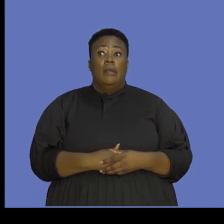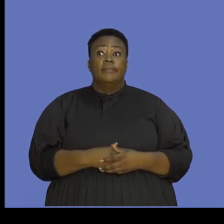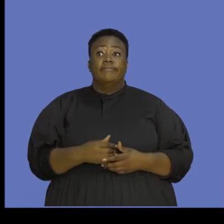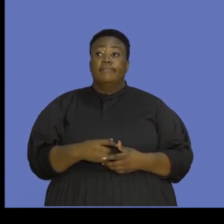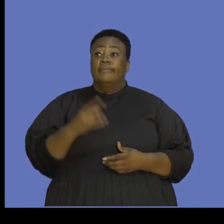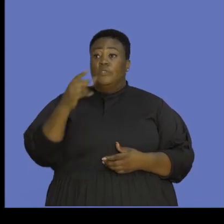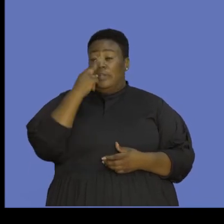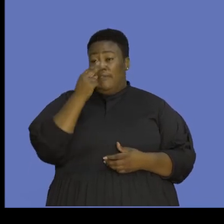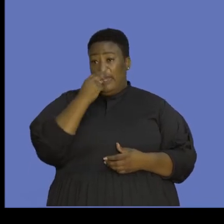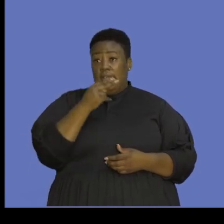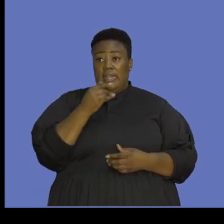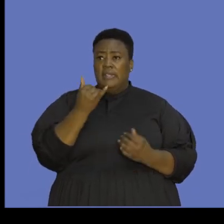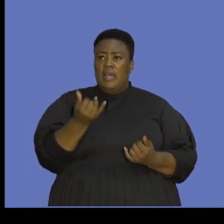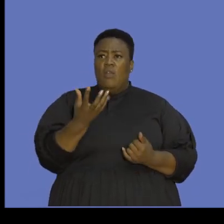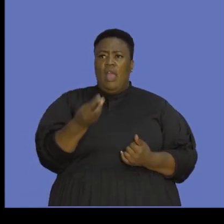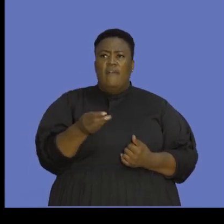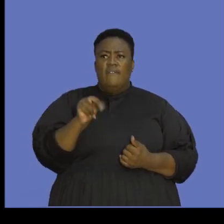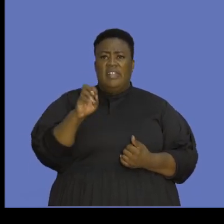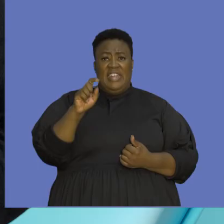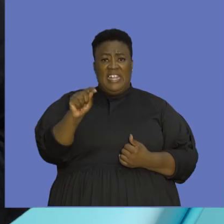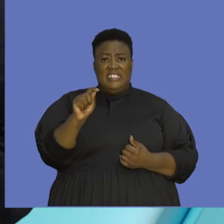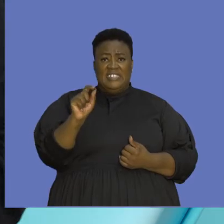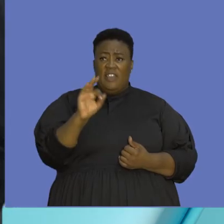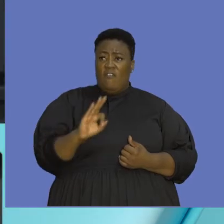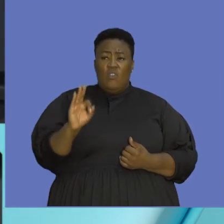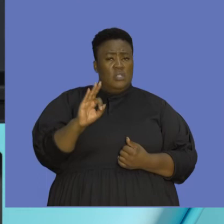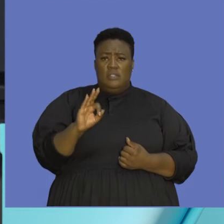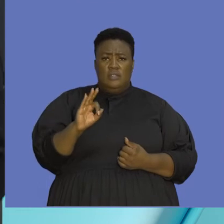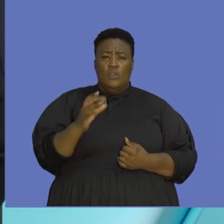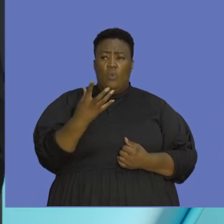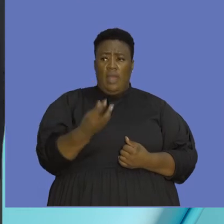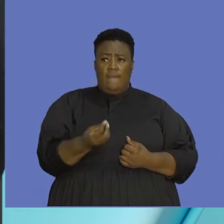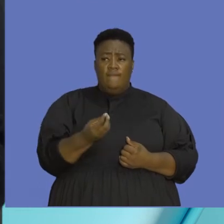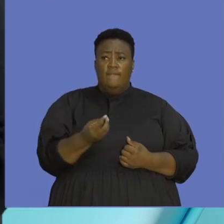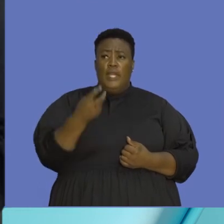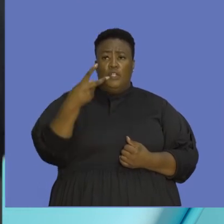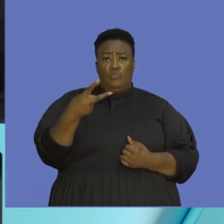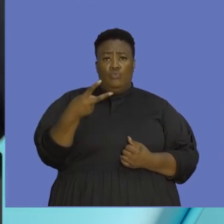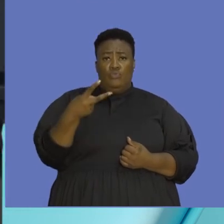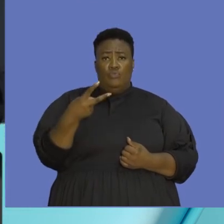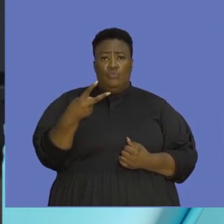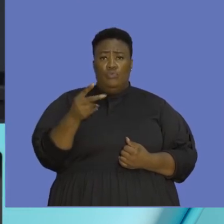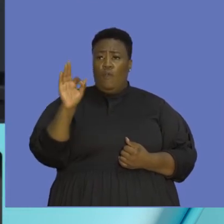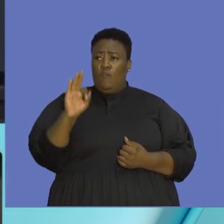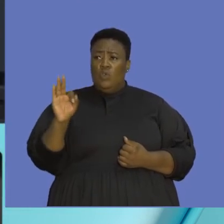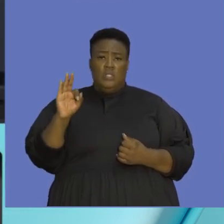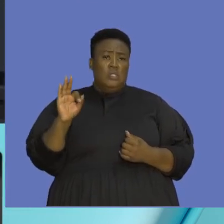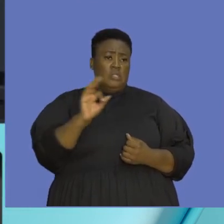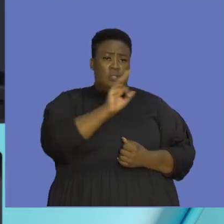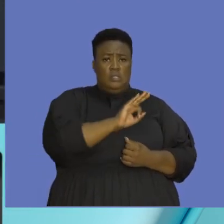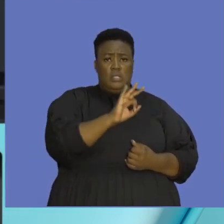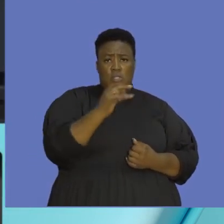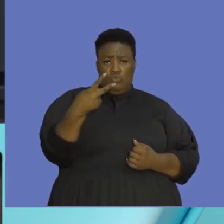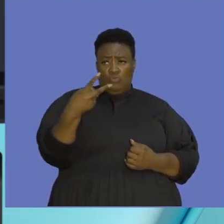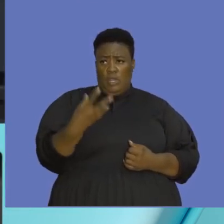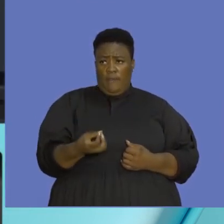Now we get to the fun ones. This time I don't give you net force. Now we've got two forces acting on a 13 kilogram